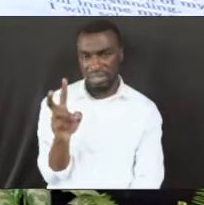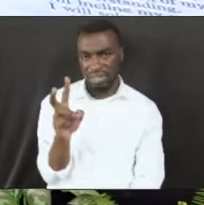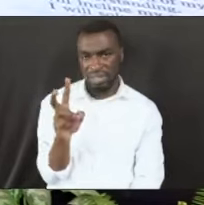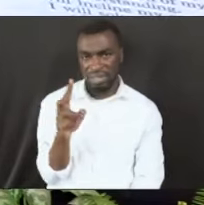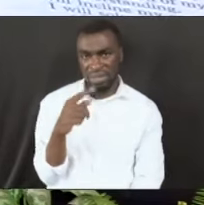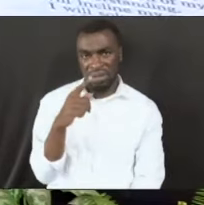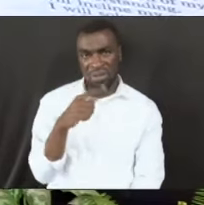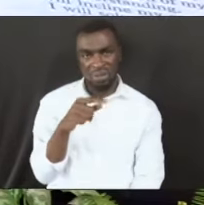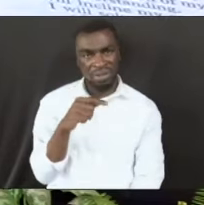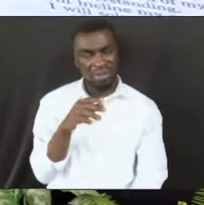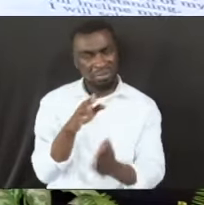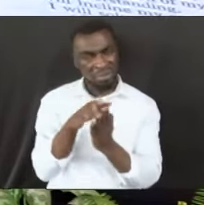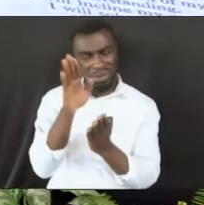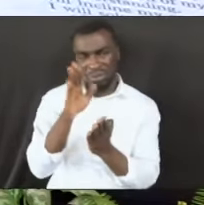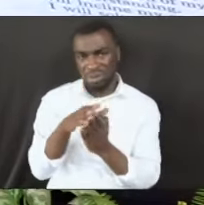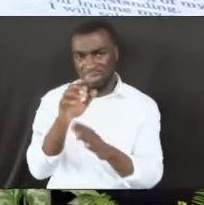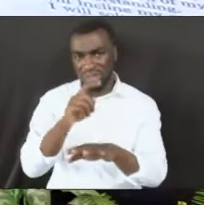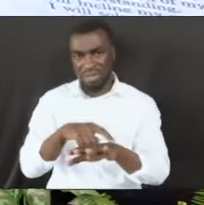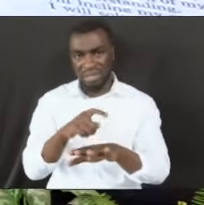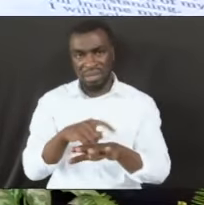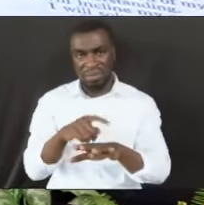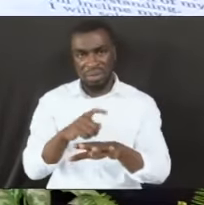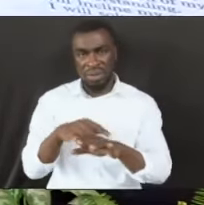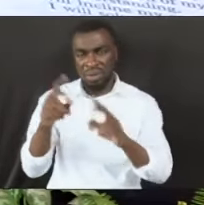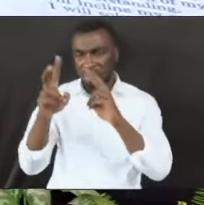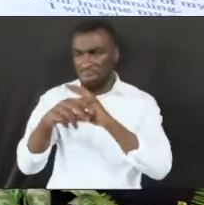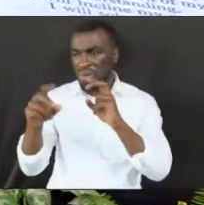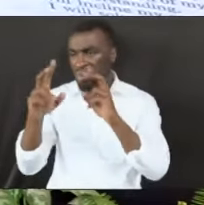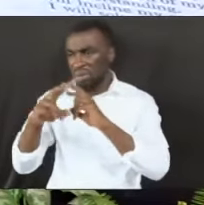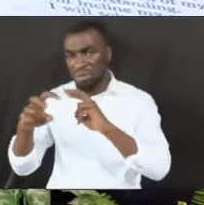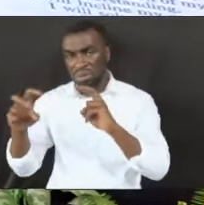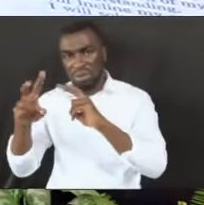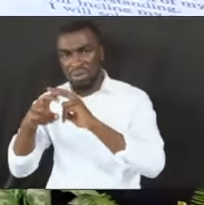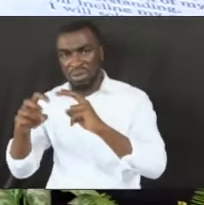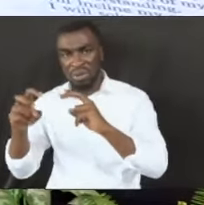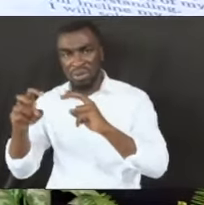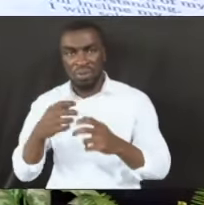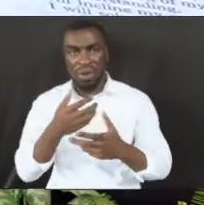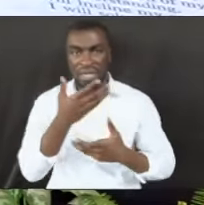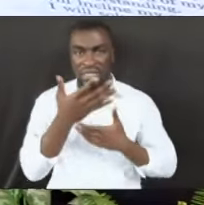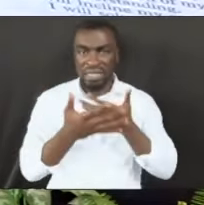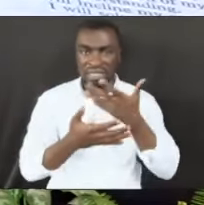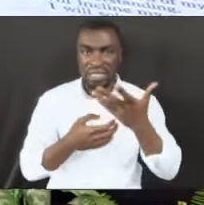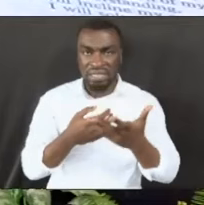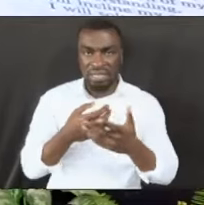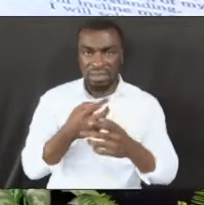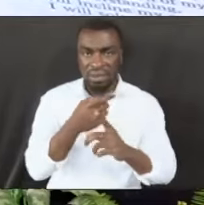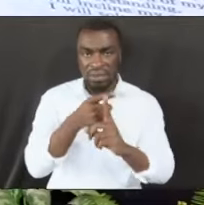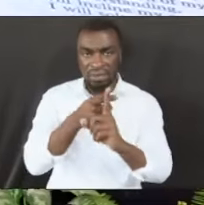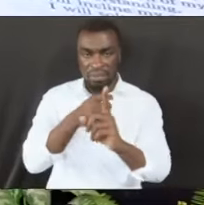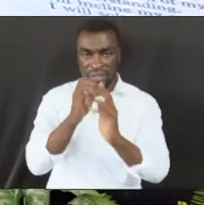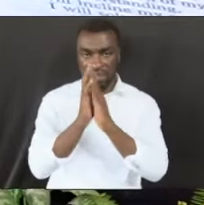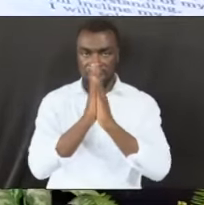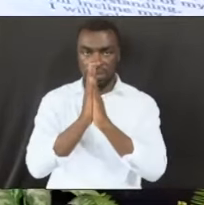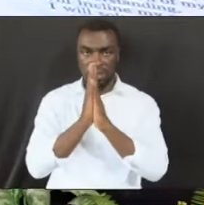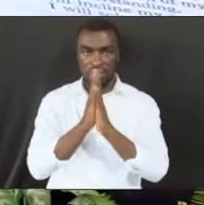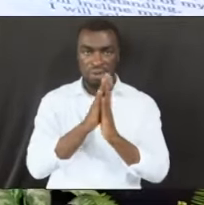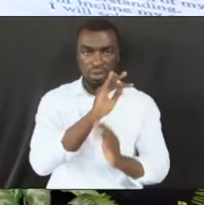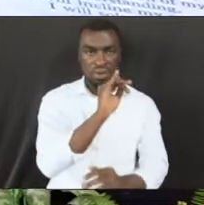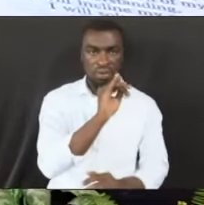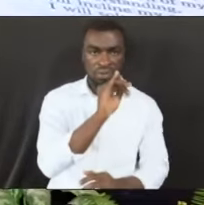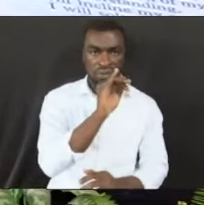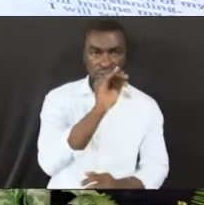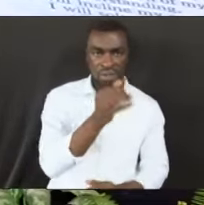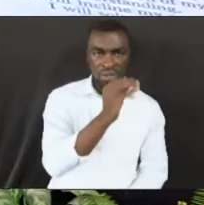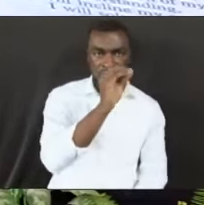we often draw consolation. Whenever we are in trouble, we draw consolation from the story of Job. We are